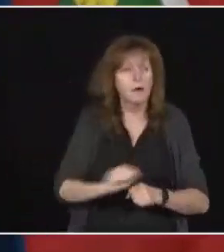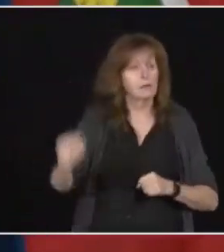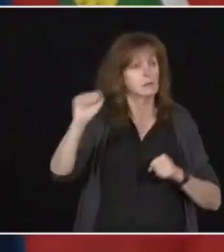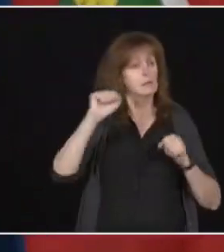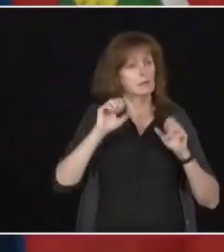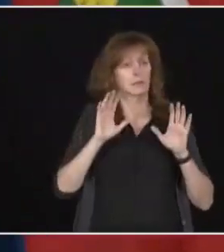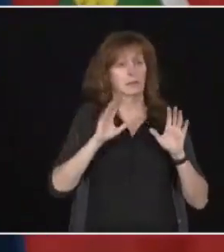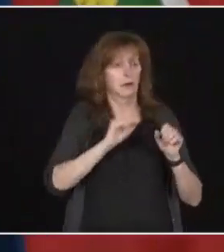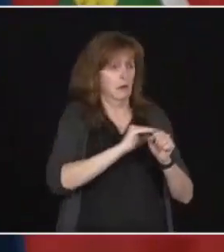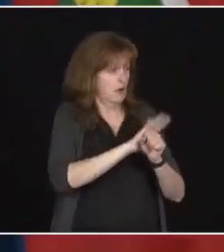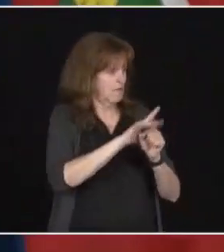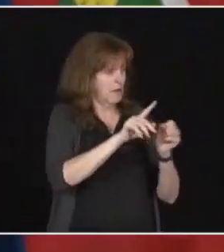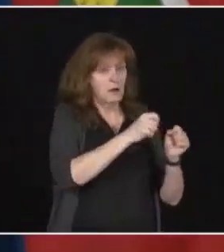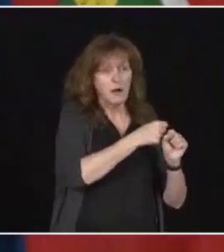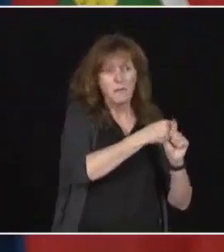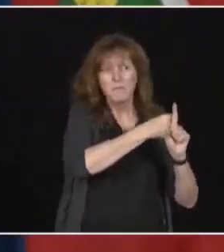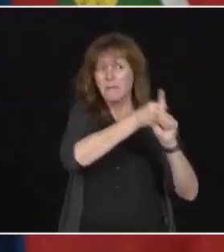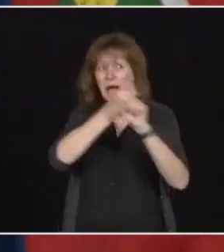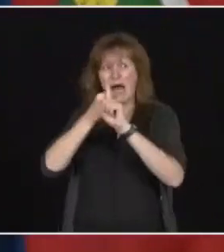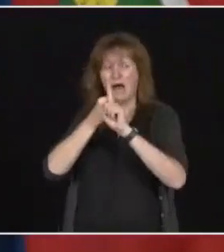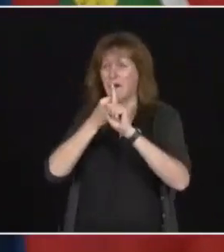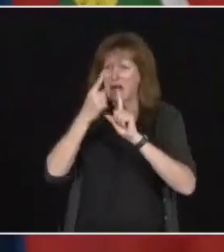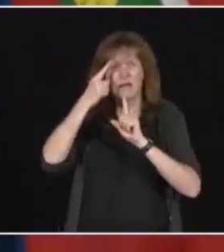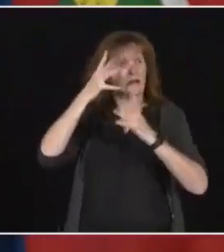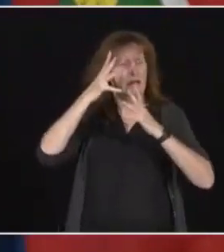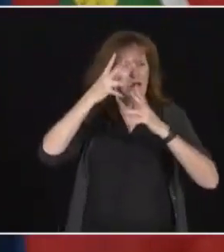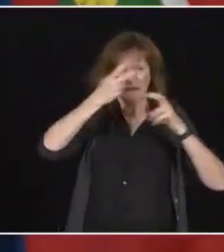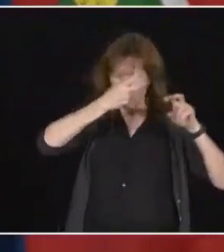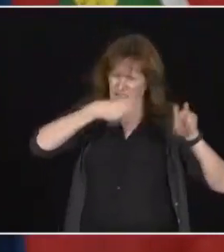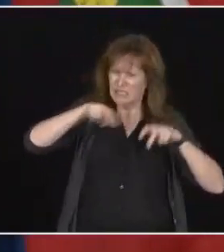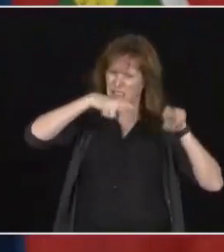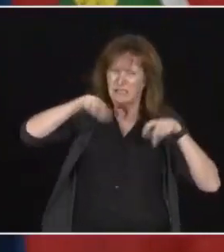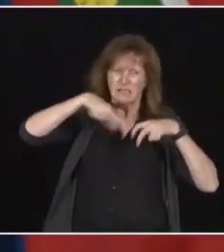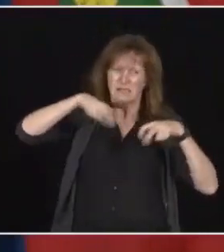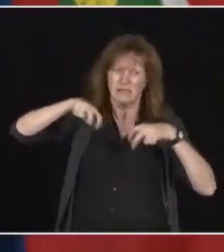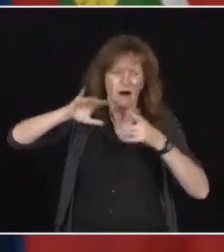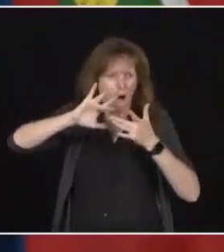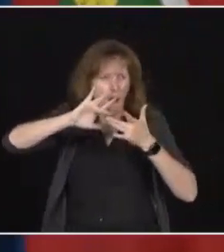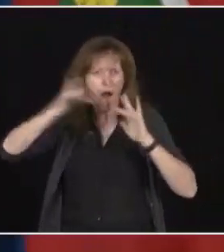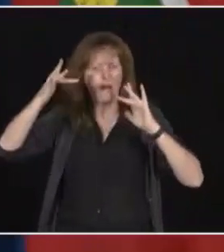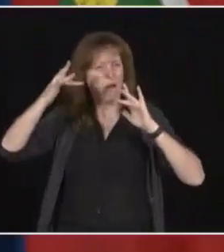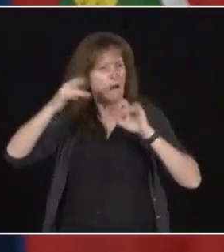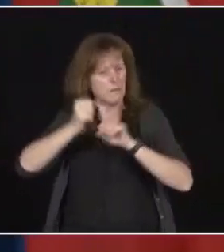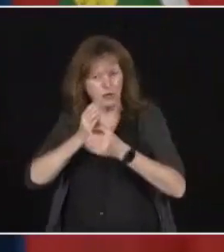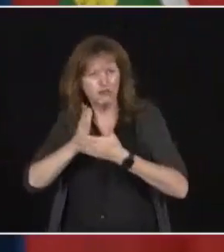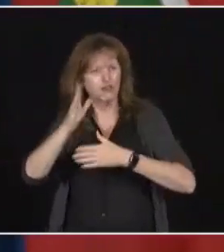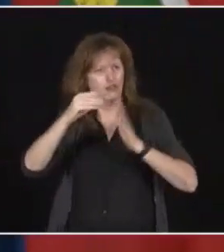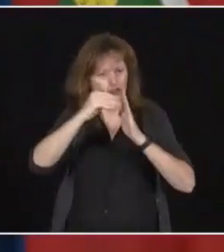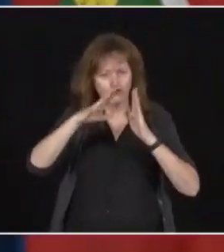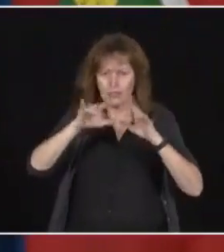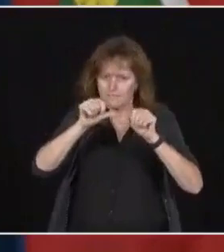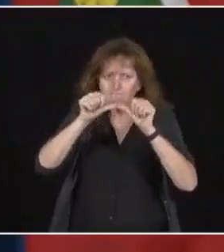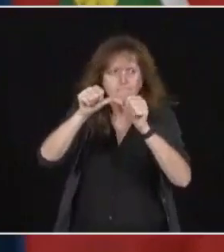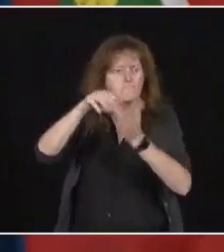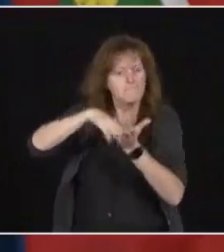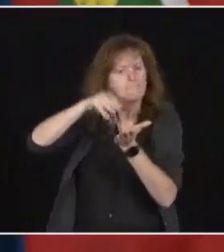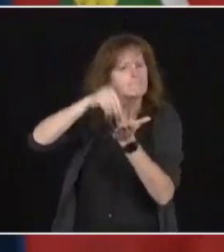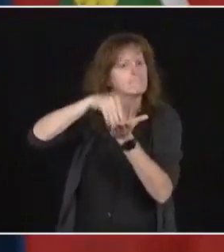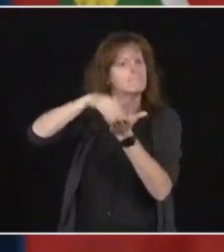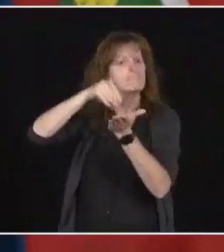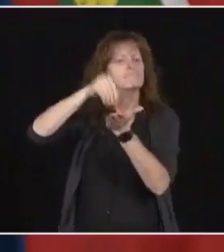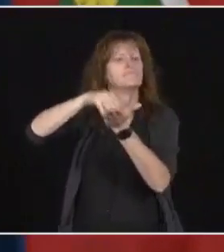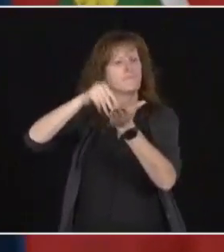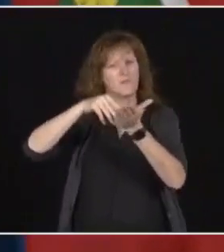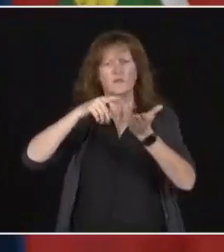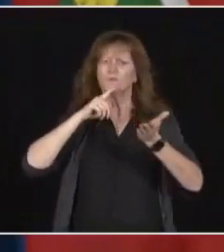pandemic first hit and the emergency orders were put in place to ensure that our students could get access to online courses. I think we have the most incredible